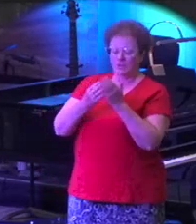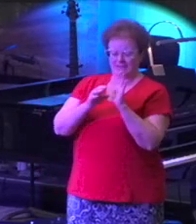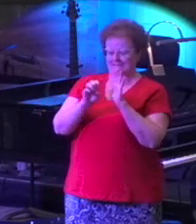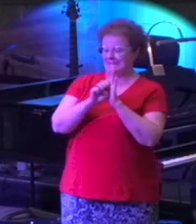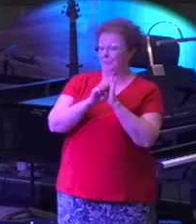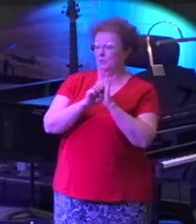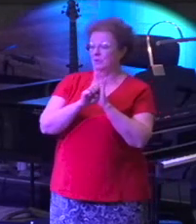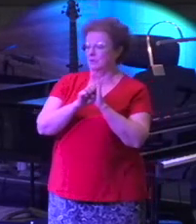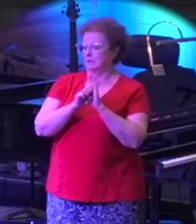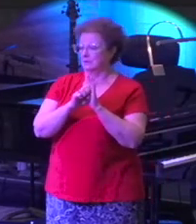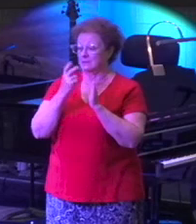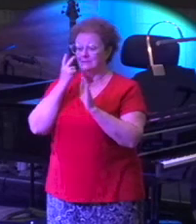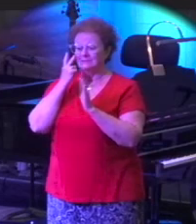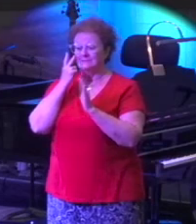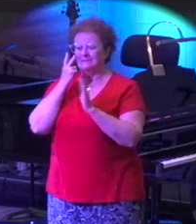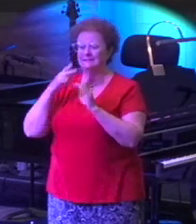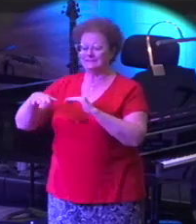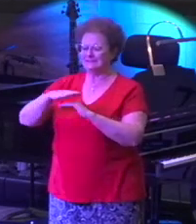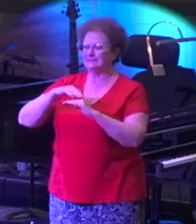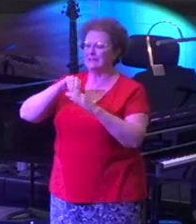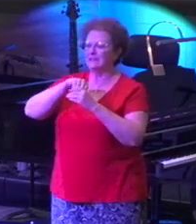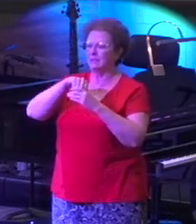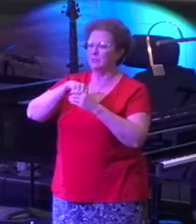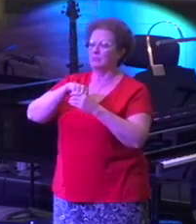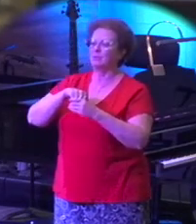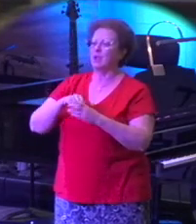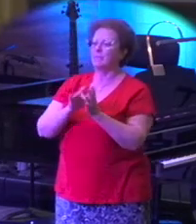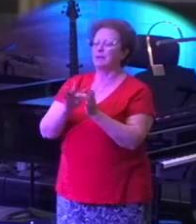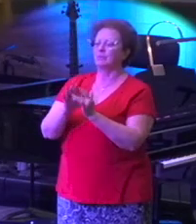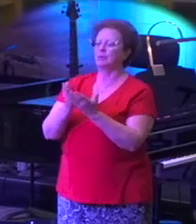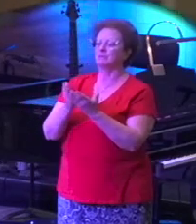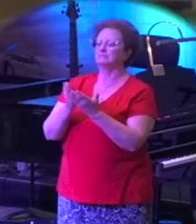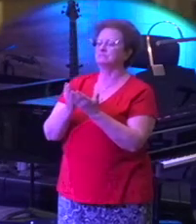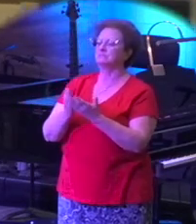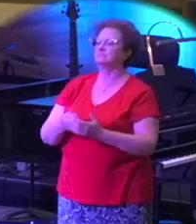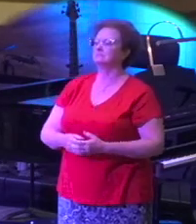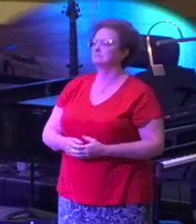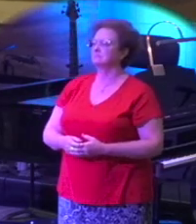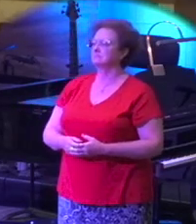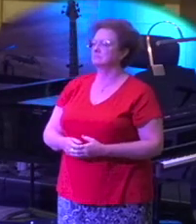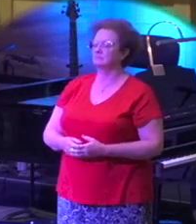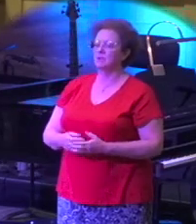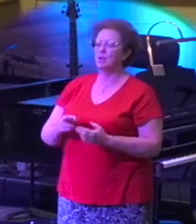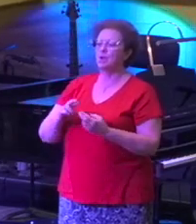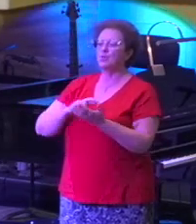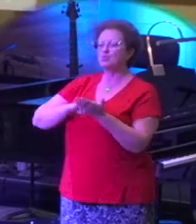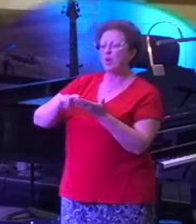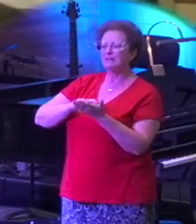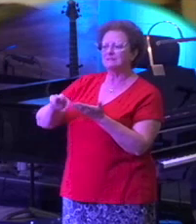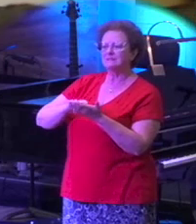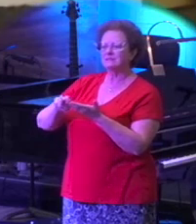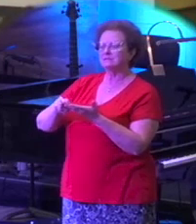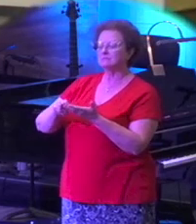something that we see all over the Bible. It's called passive righteousness. Let's have everybody say that. Passive